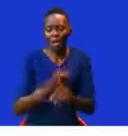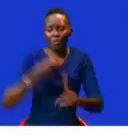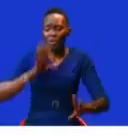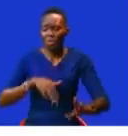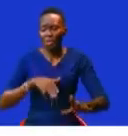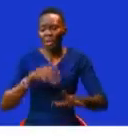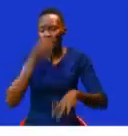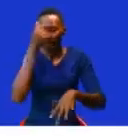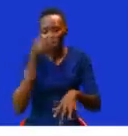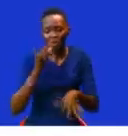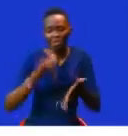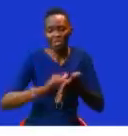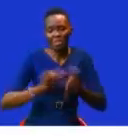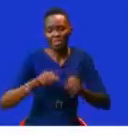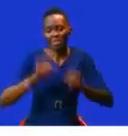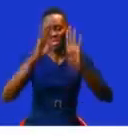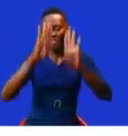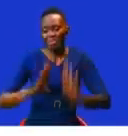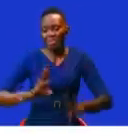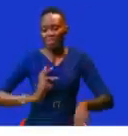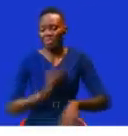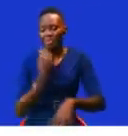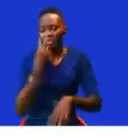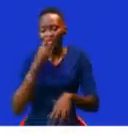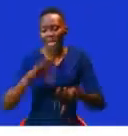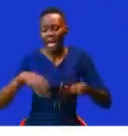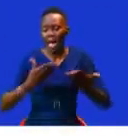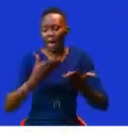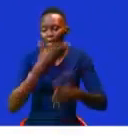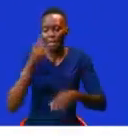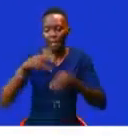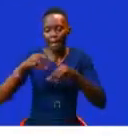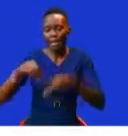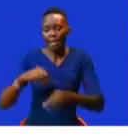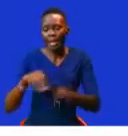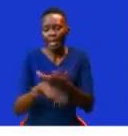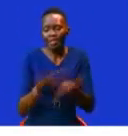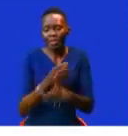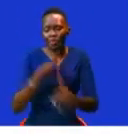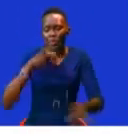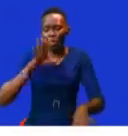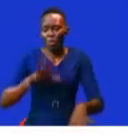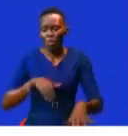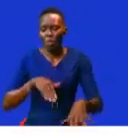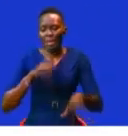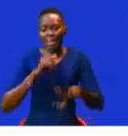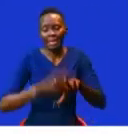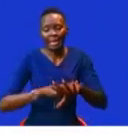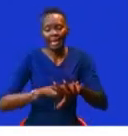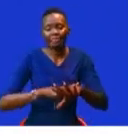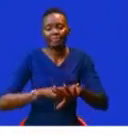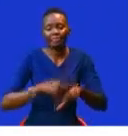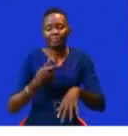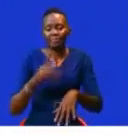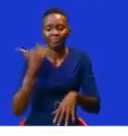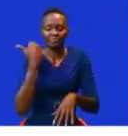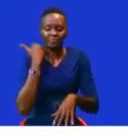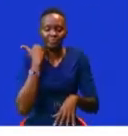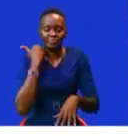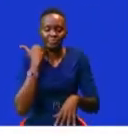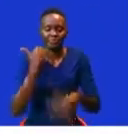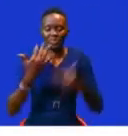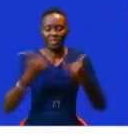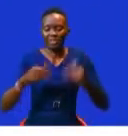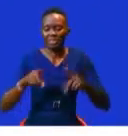because of that is important ni unbende wane how best to manage. Gigo duto ma kumene ndama gin marach.